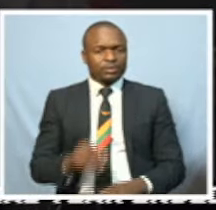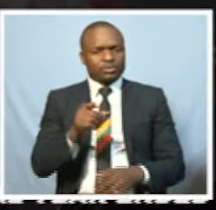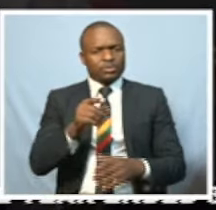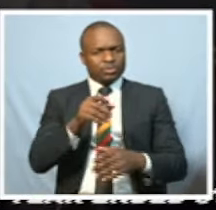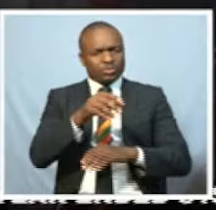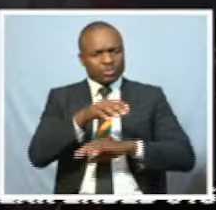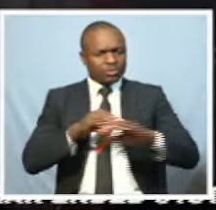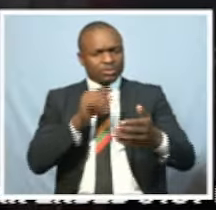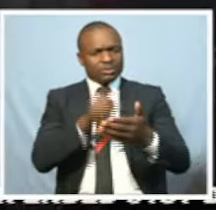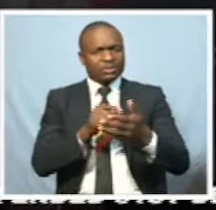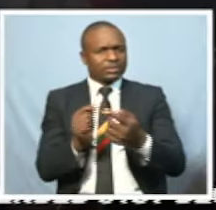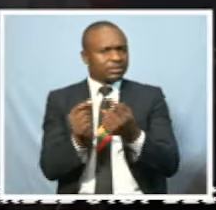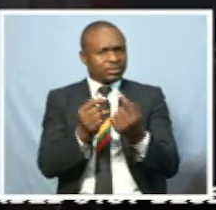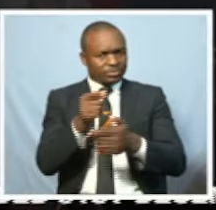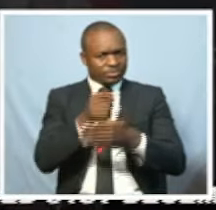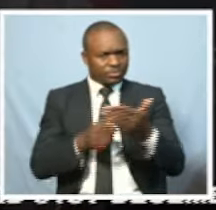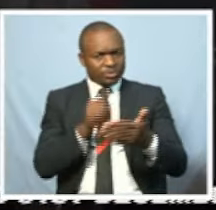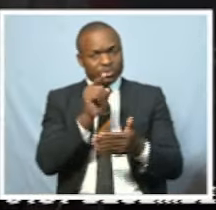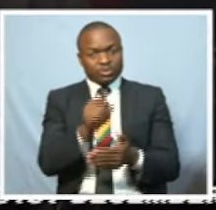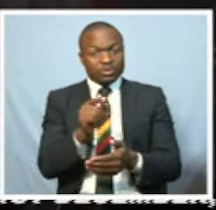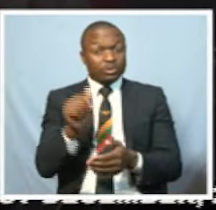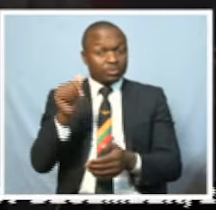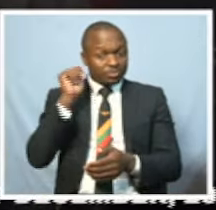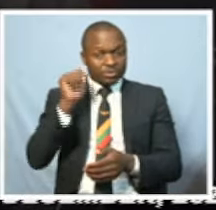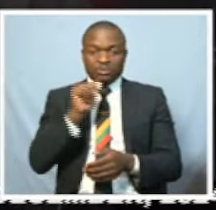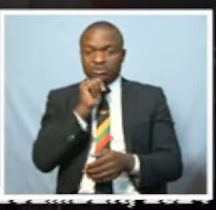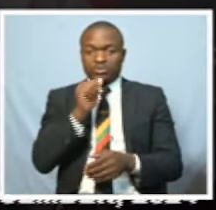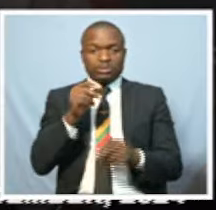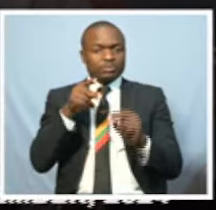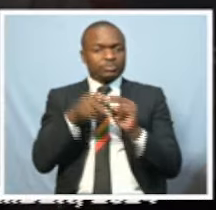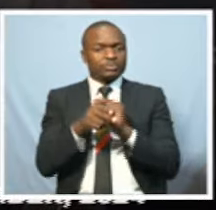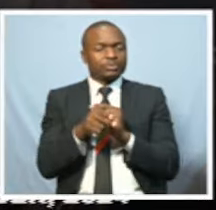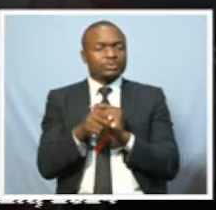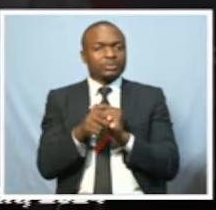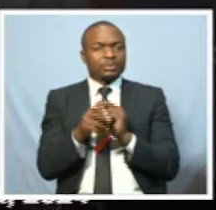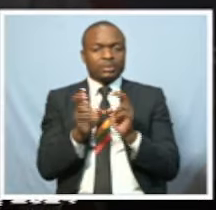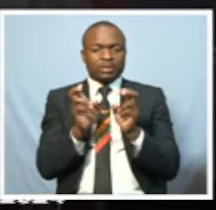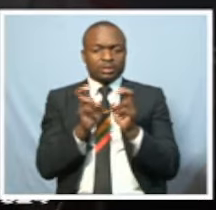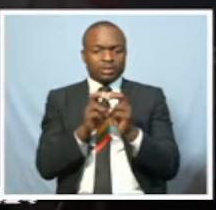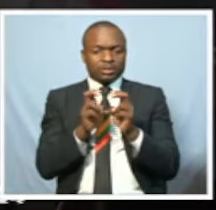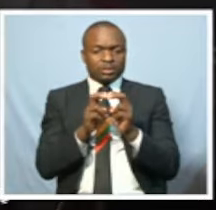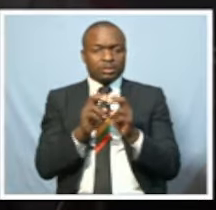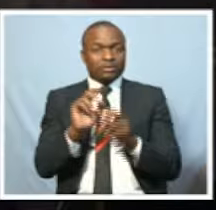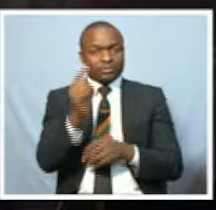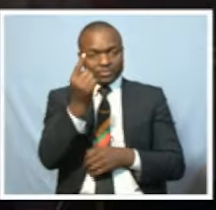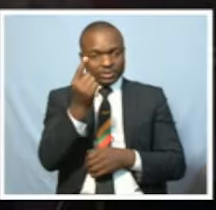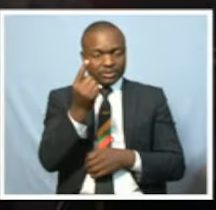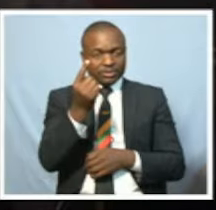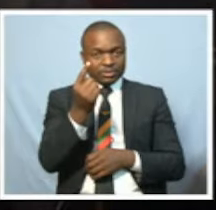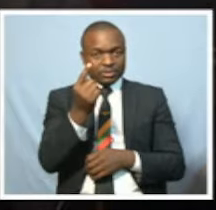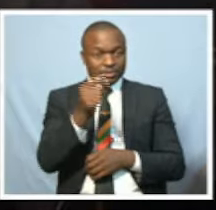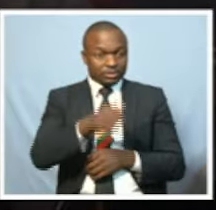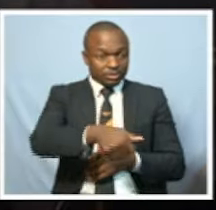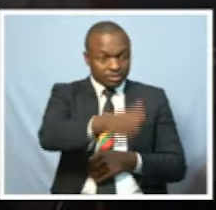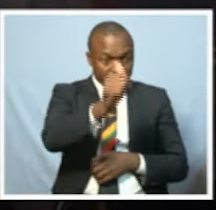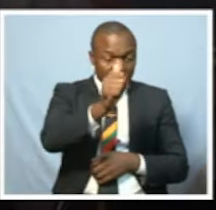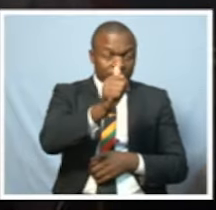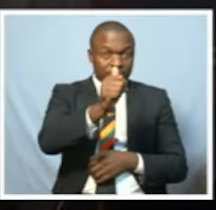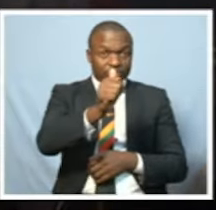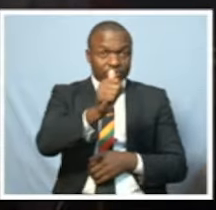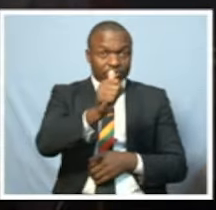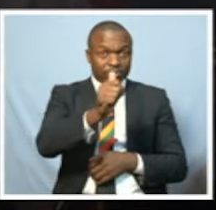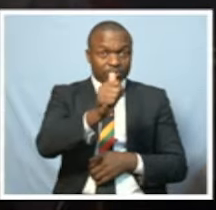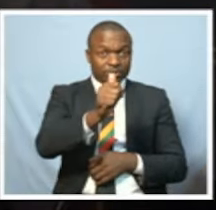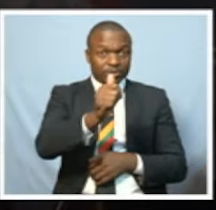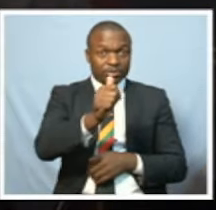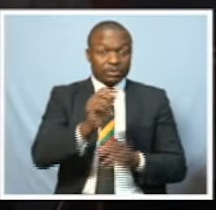situation where you are refuting that you did not terminate the contract of the first between yourselves, the employer,